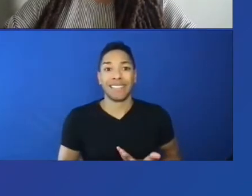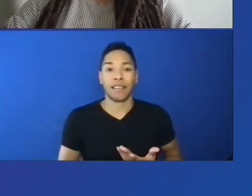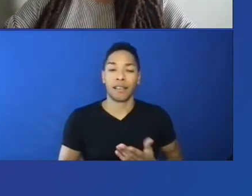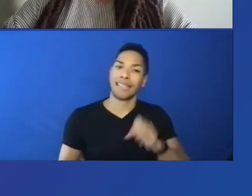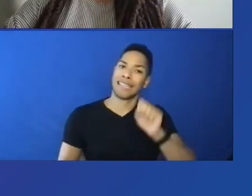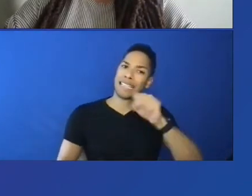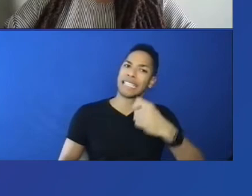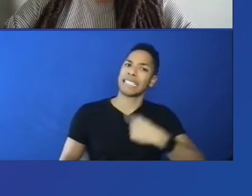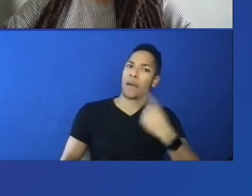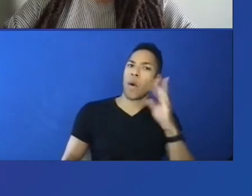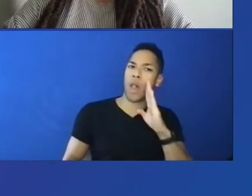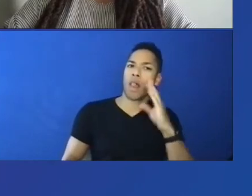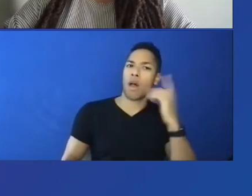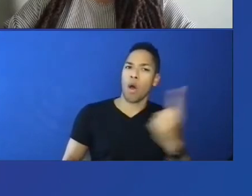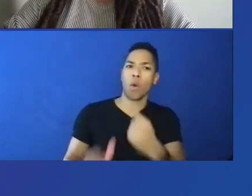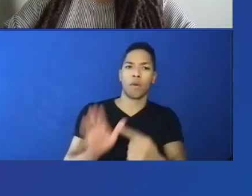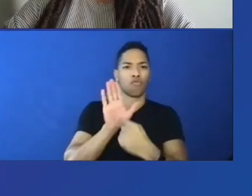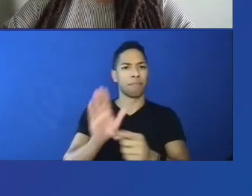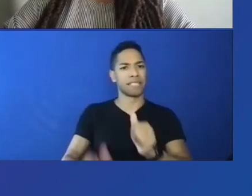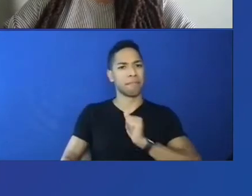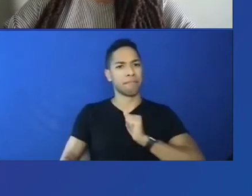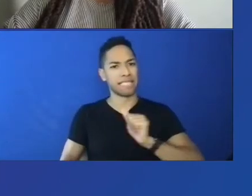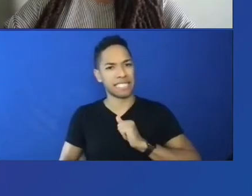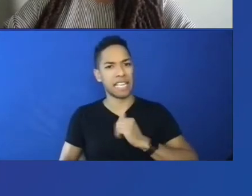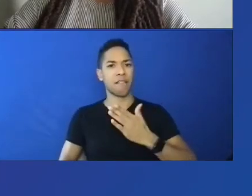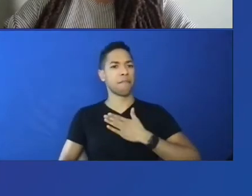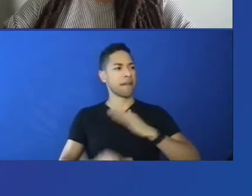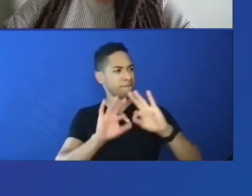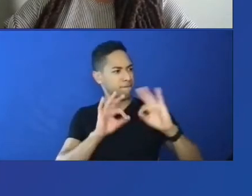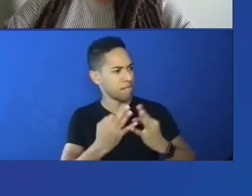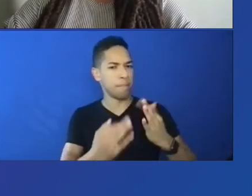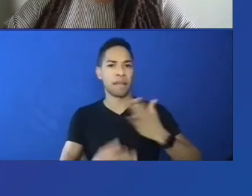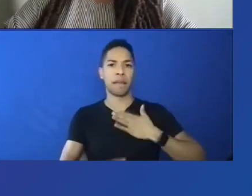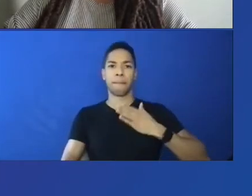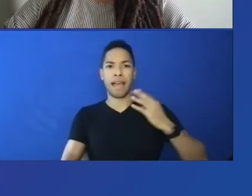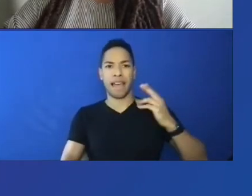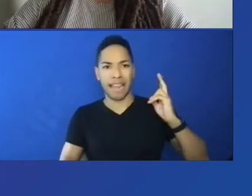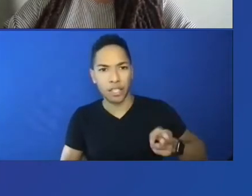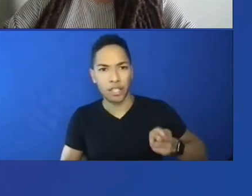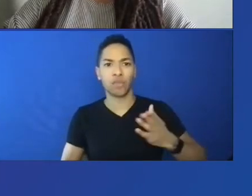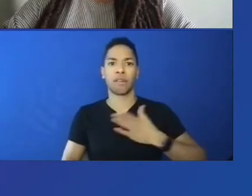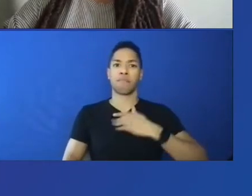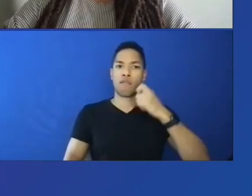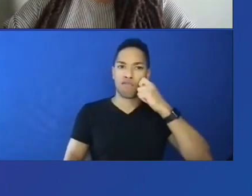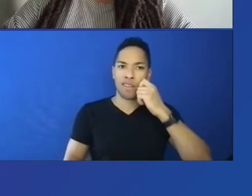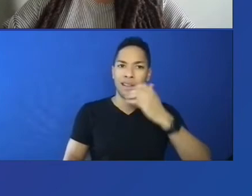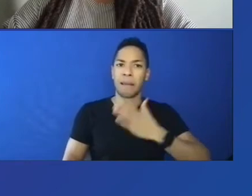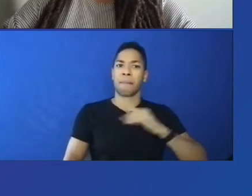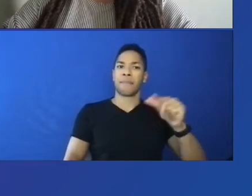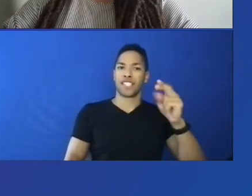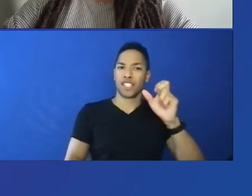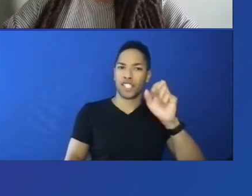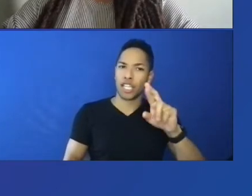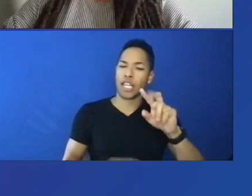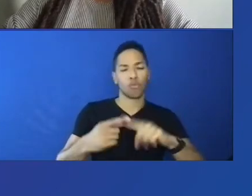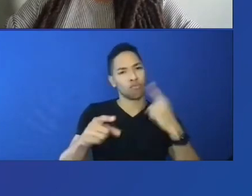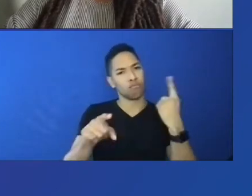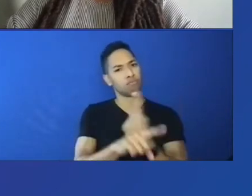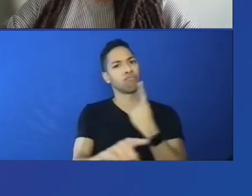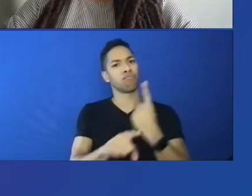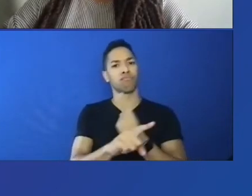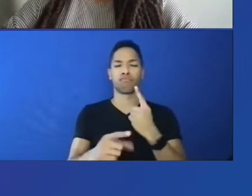represent myself, my family, my heritage, my race, my gender, as credibly